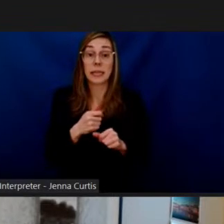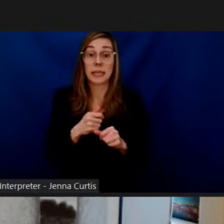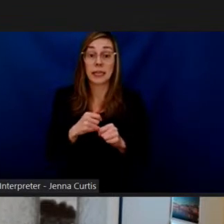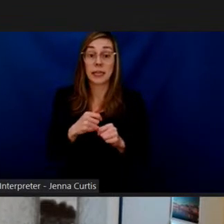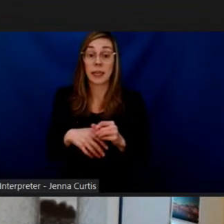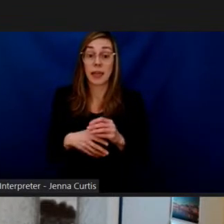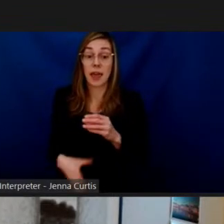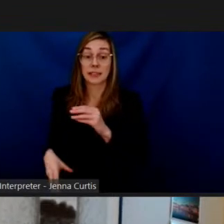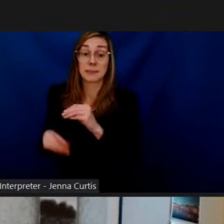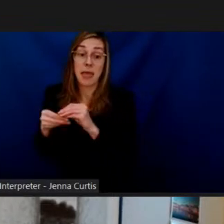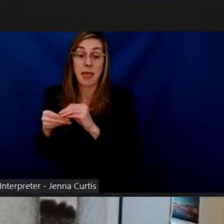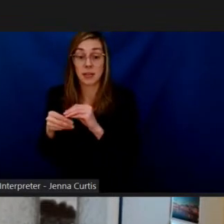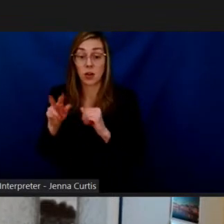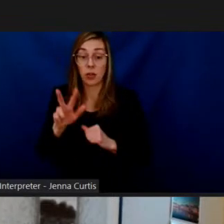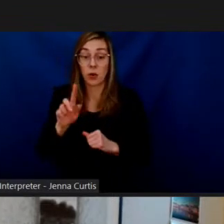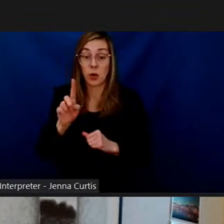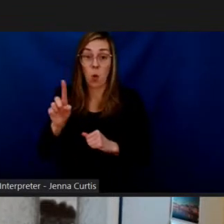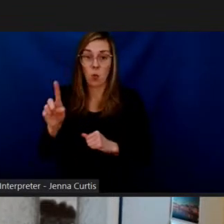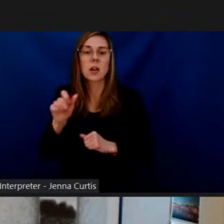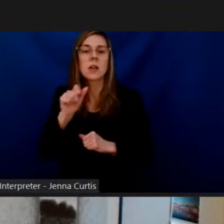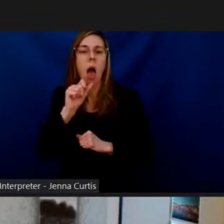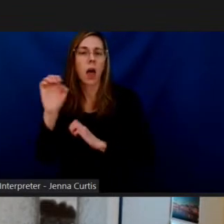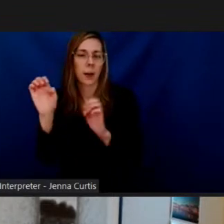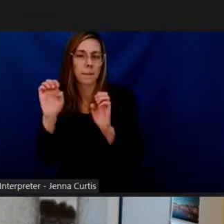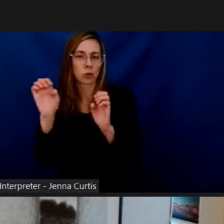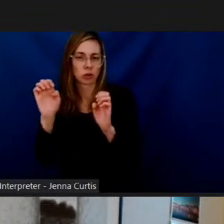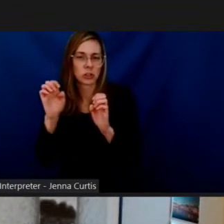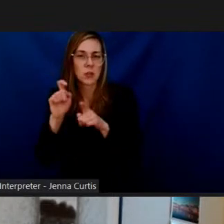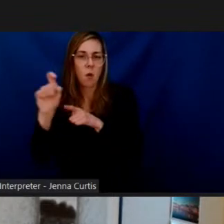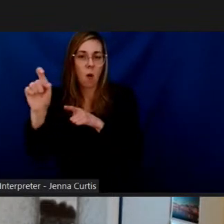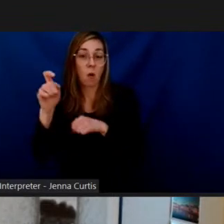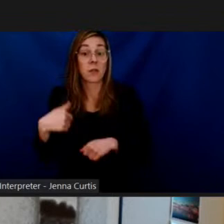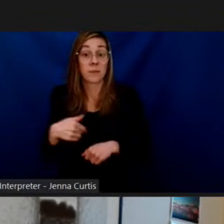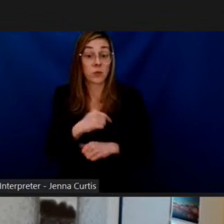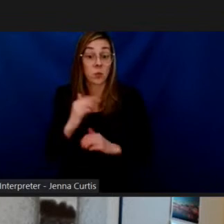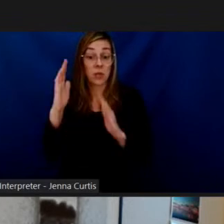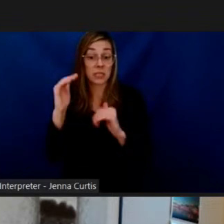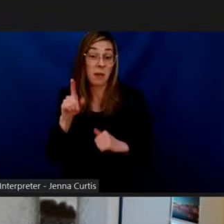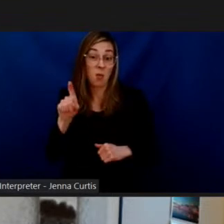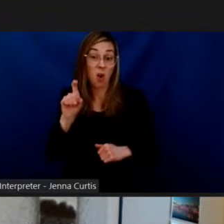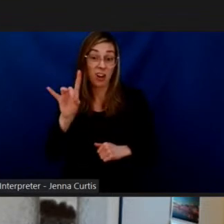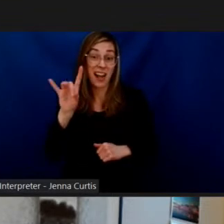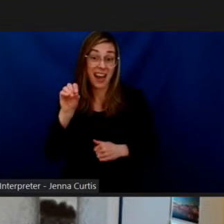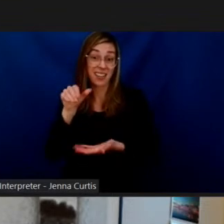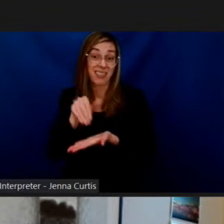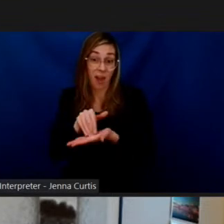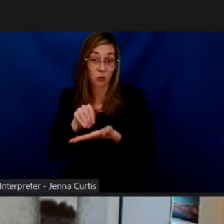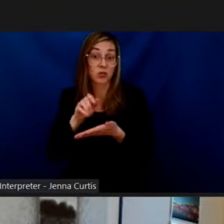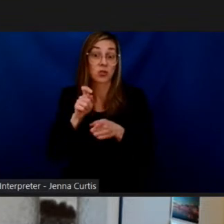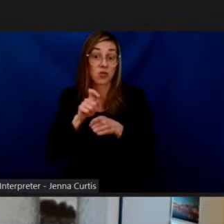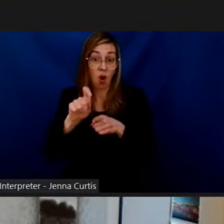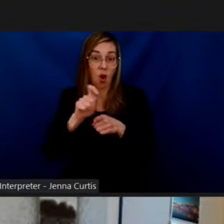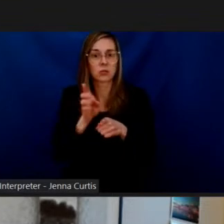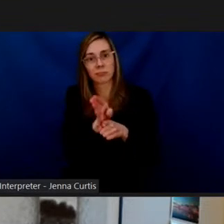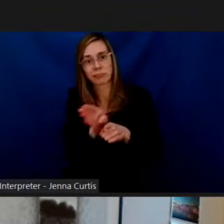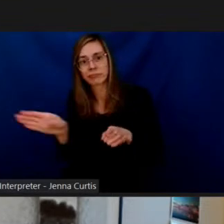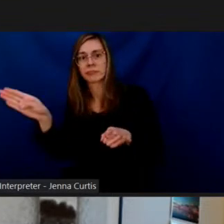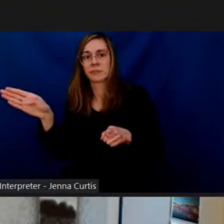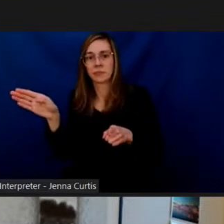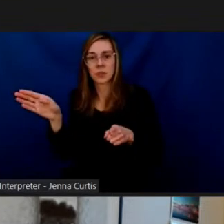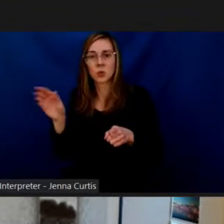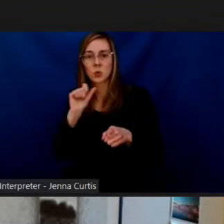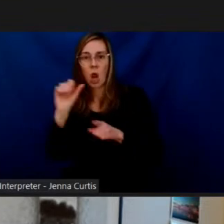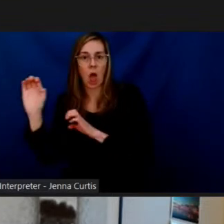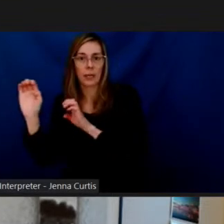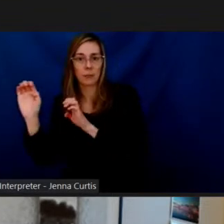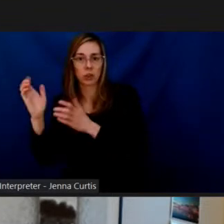call line. We expect that to deflect about 180,000 calls per year from the 911 emergency call. And we're